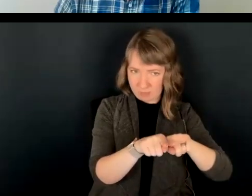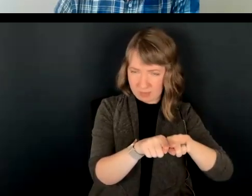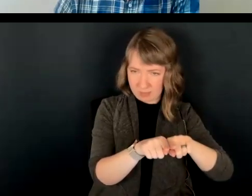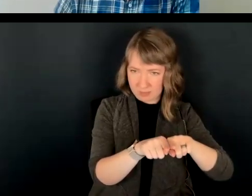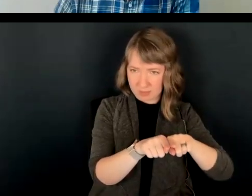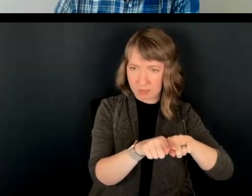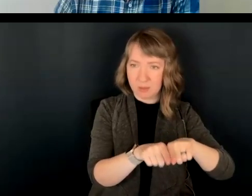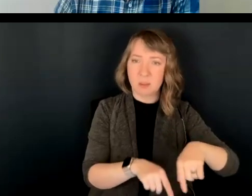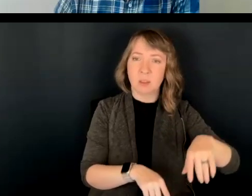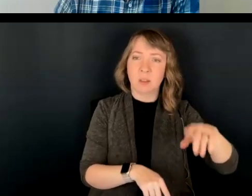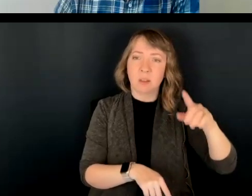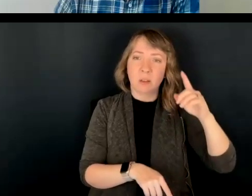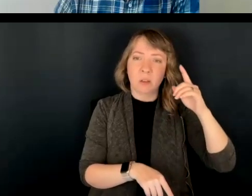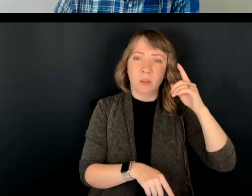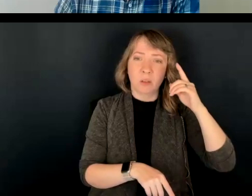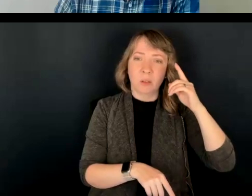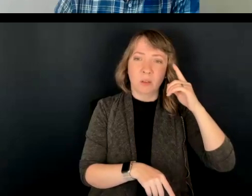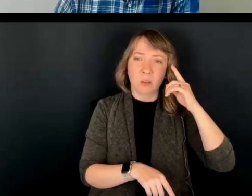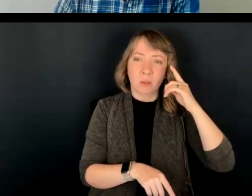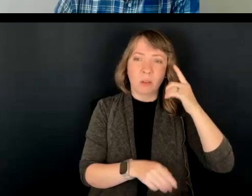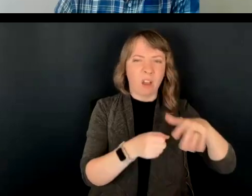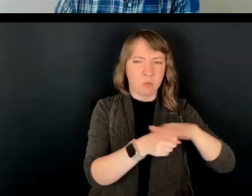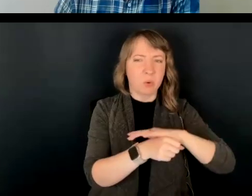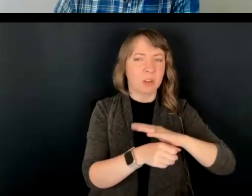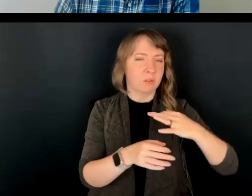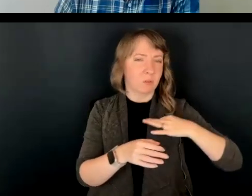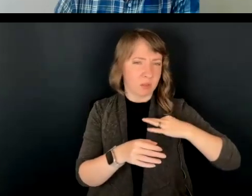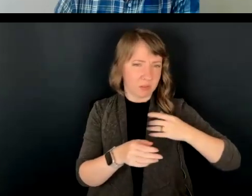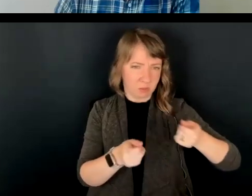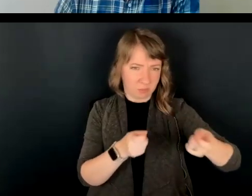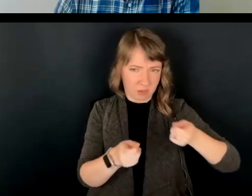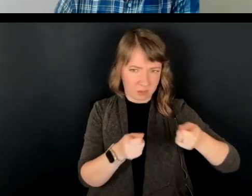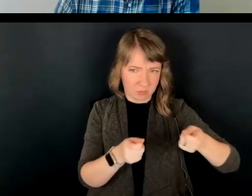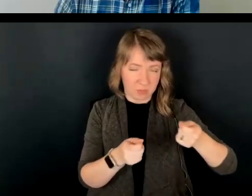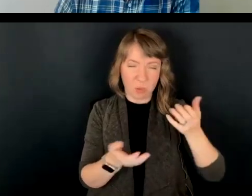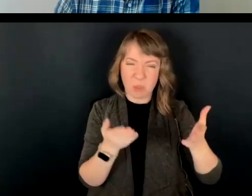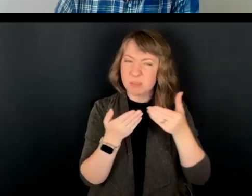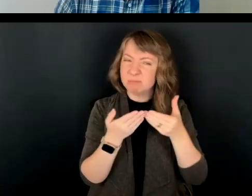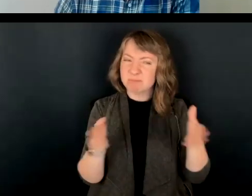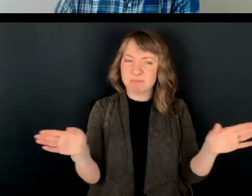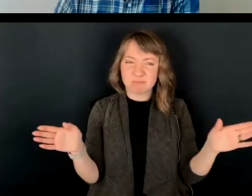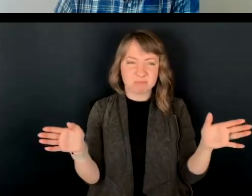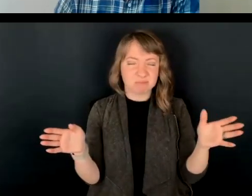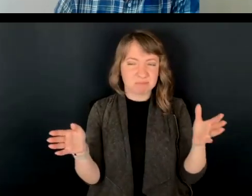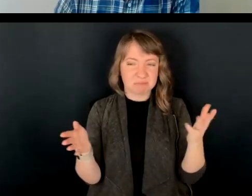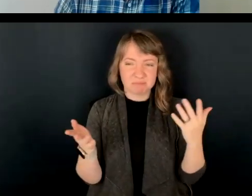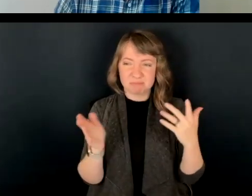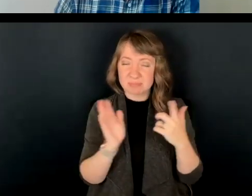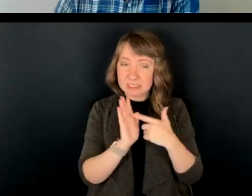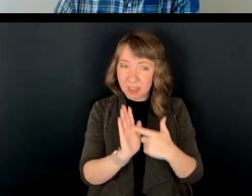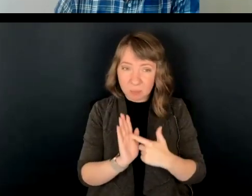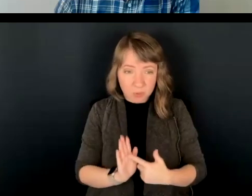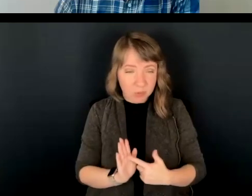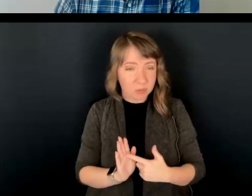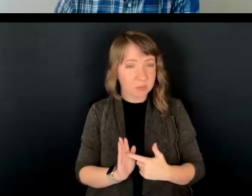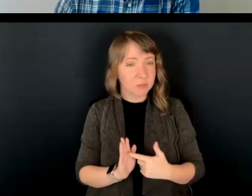volunteers. So wondering if maybe just in general, if you all know of examples of management of